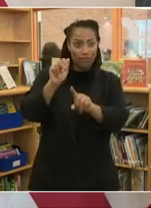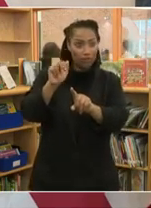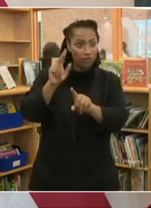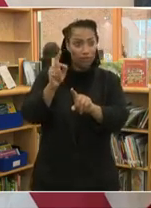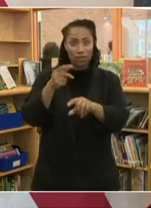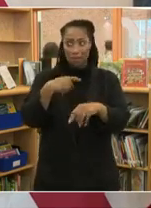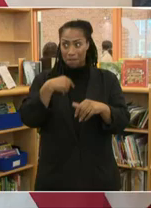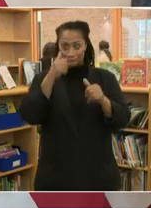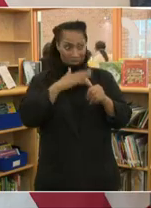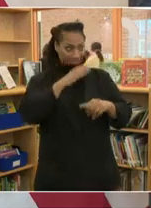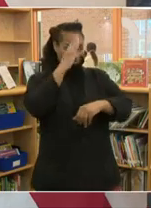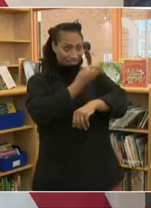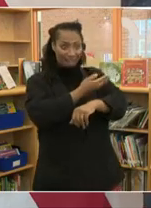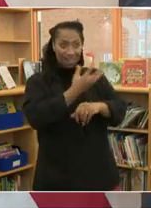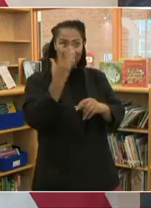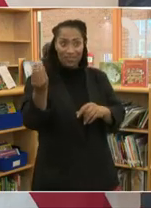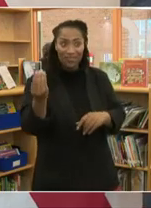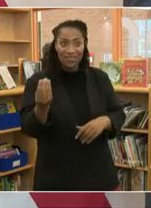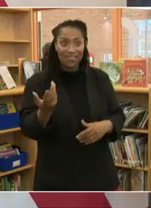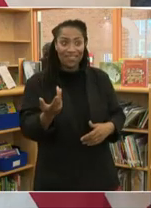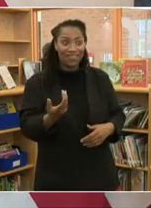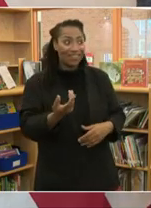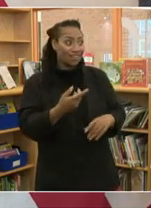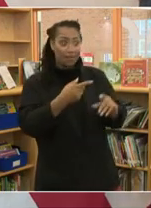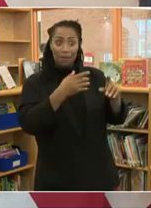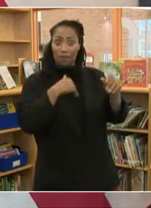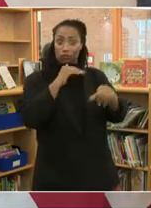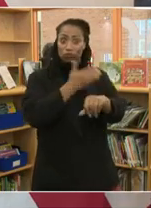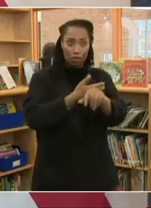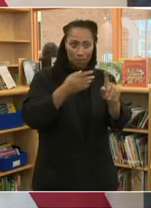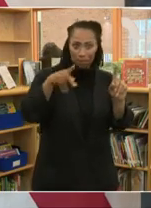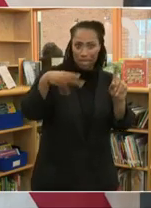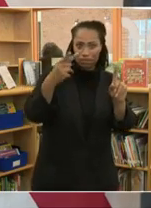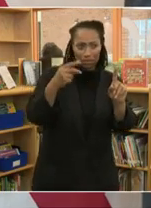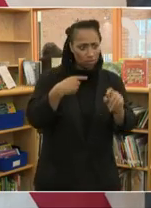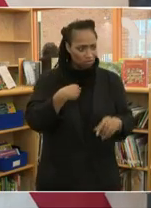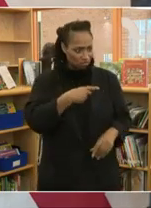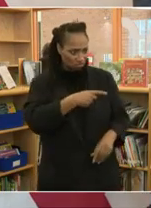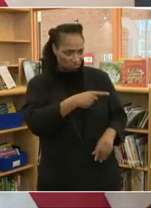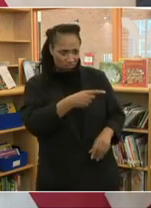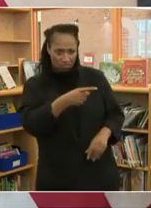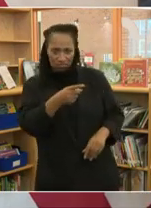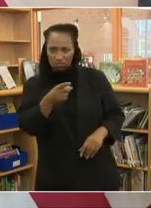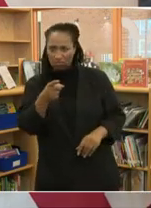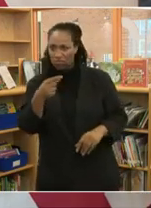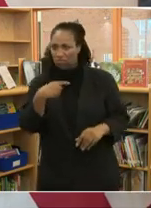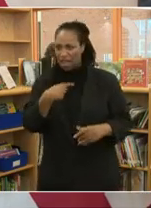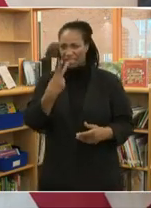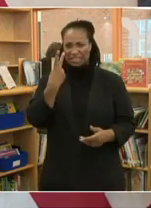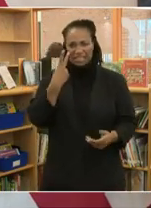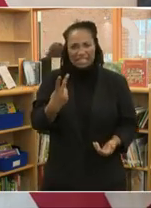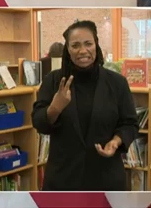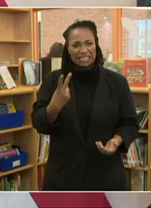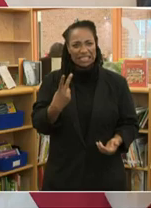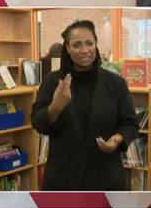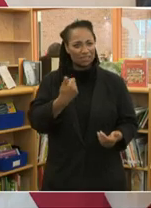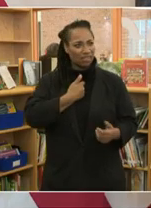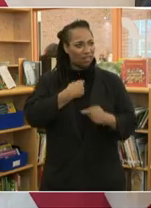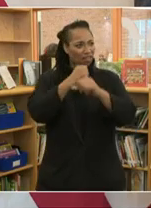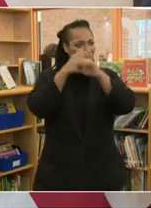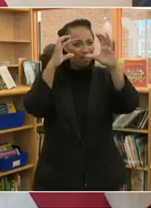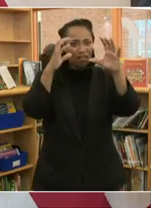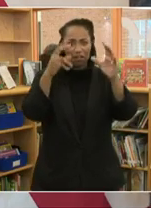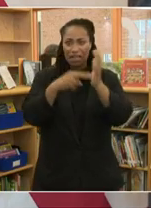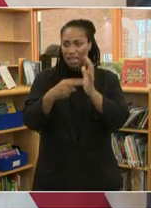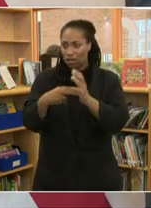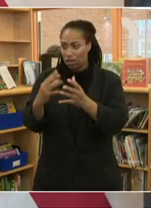D.C., my daughter is getting her Ph.D. So, yes, I see myself in the American dream. I think I see